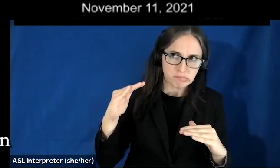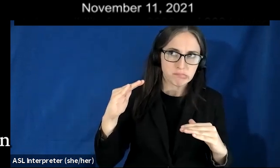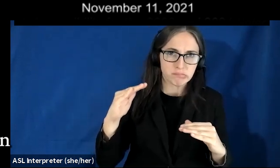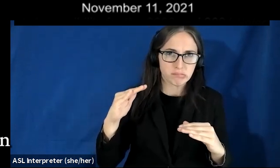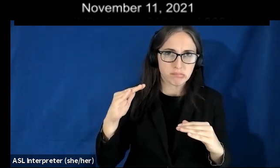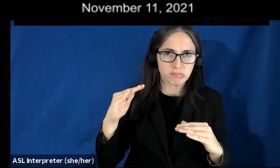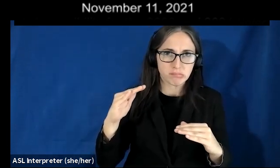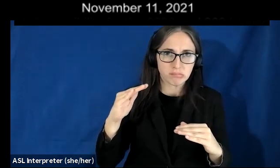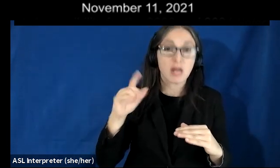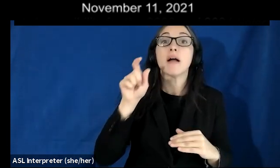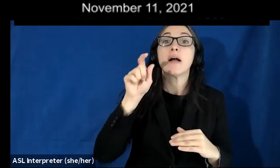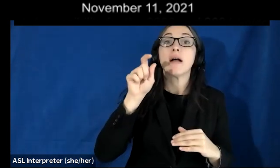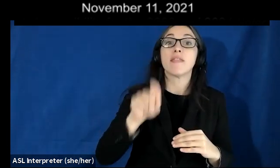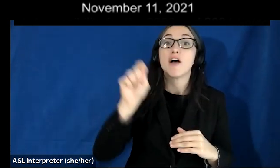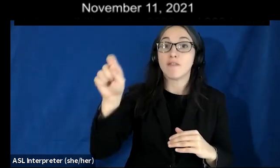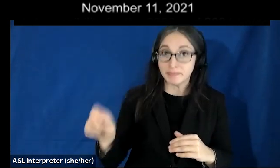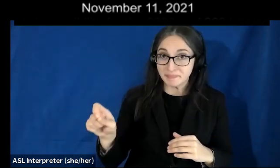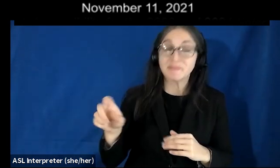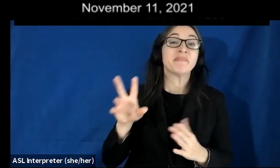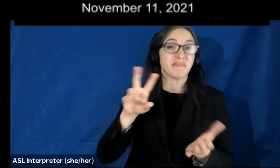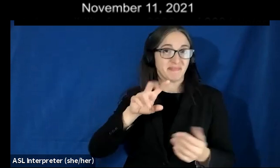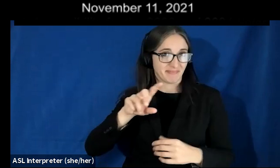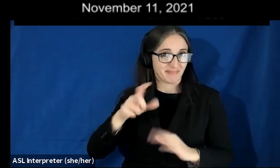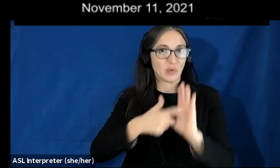third design. We are working